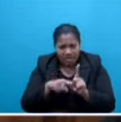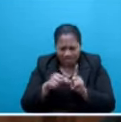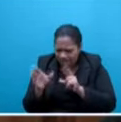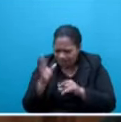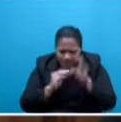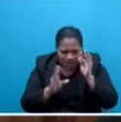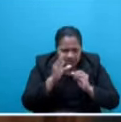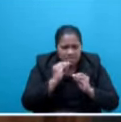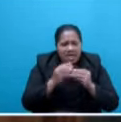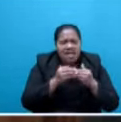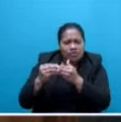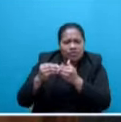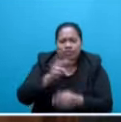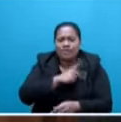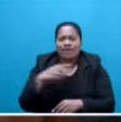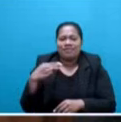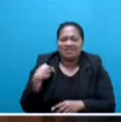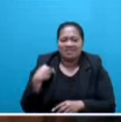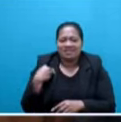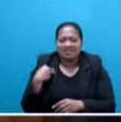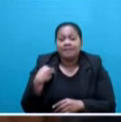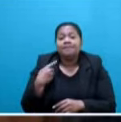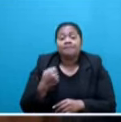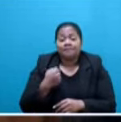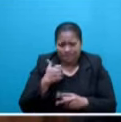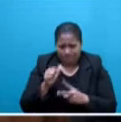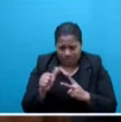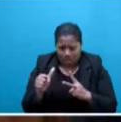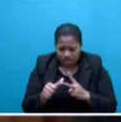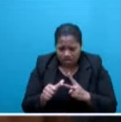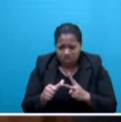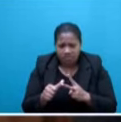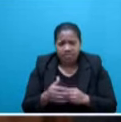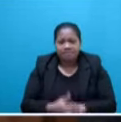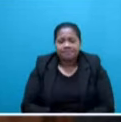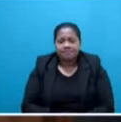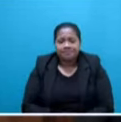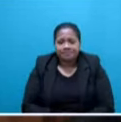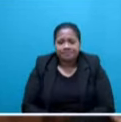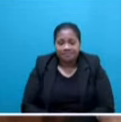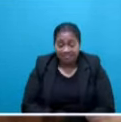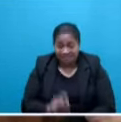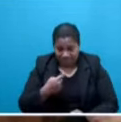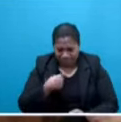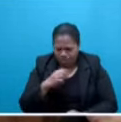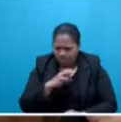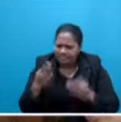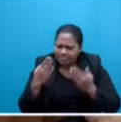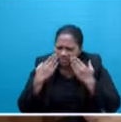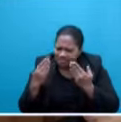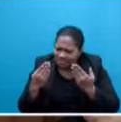I would also be failing in my duties if I do not acknowledge the contribution of all